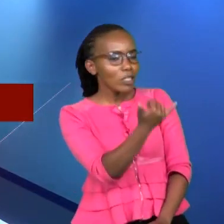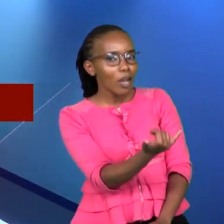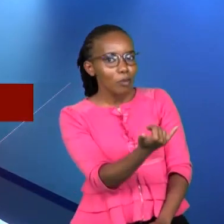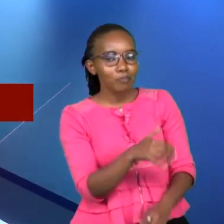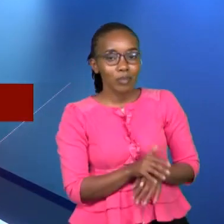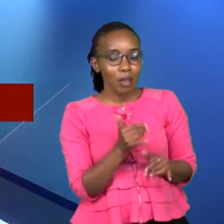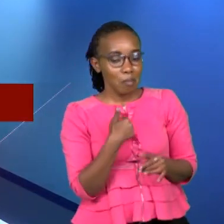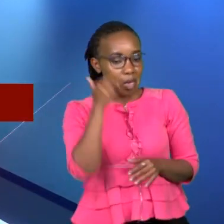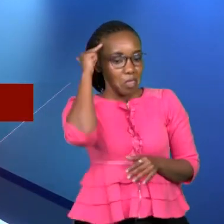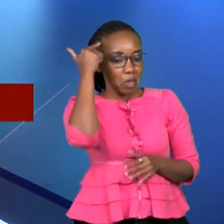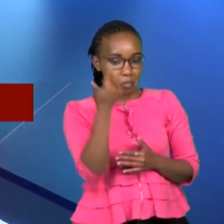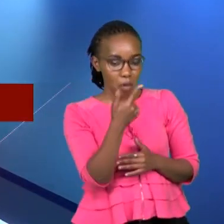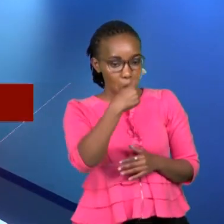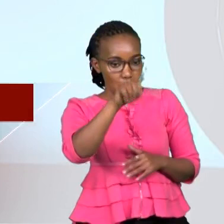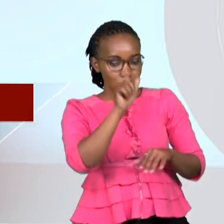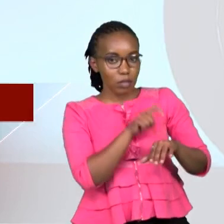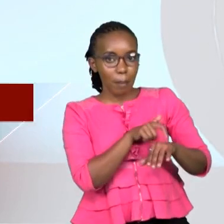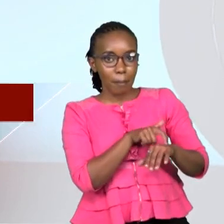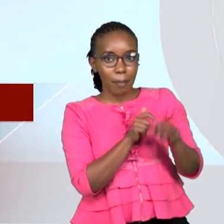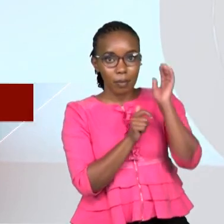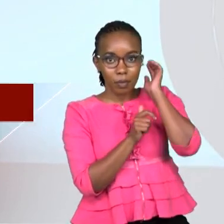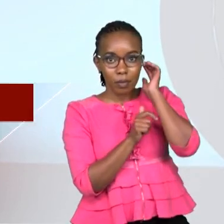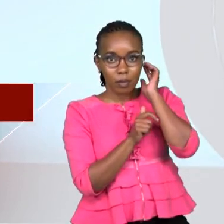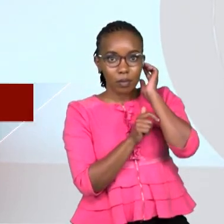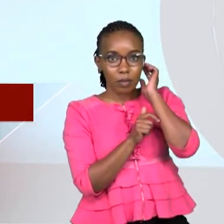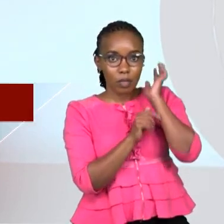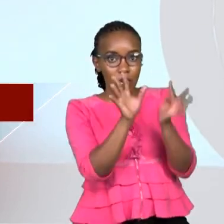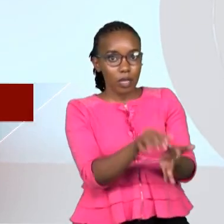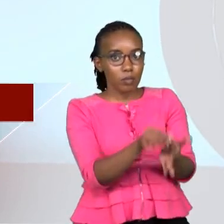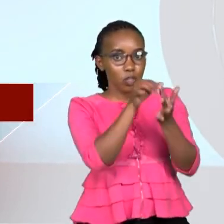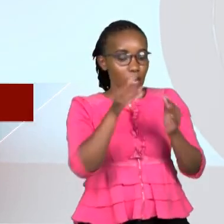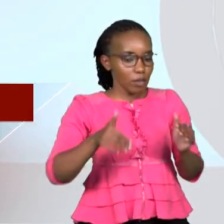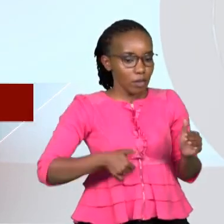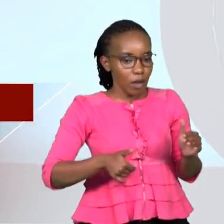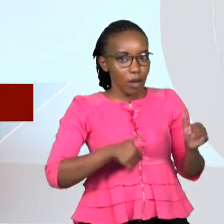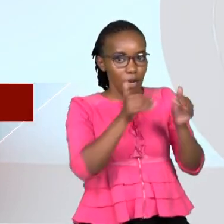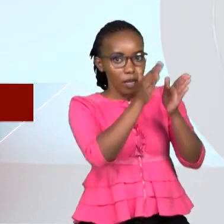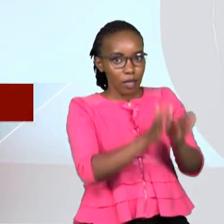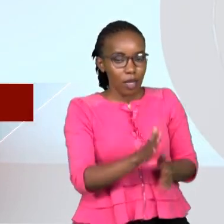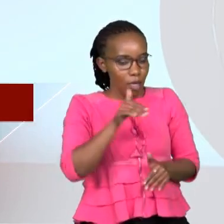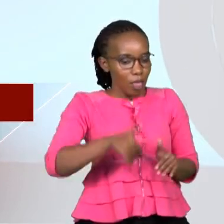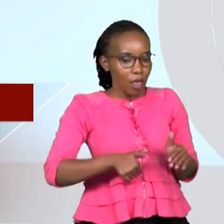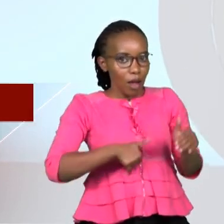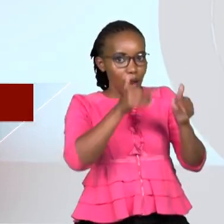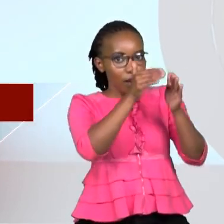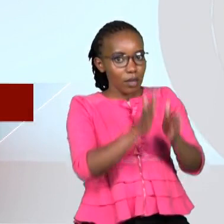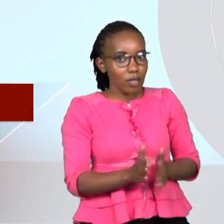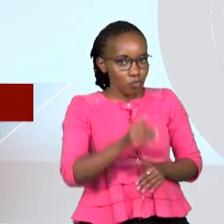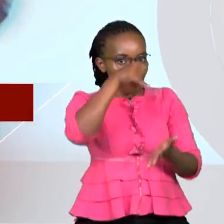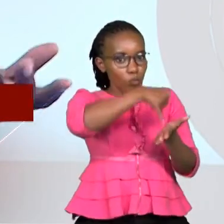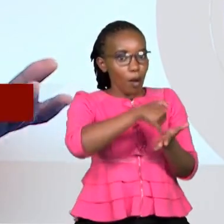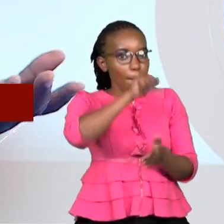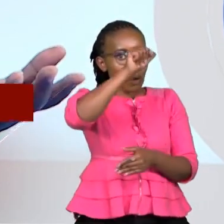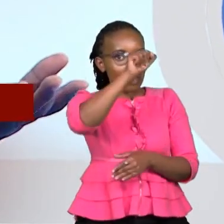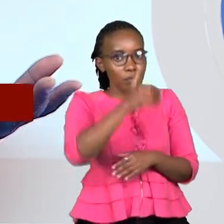time for especially the young leaders, the young emerging leaders to get into politics. It's